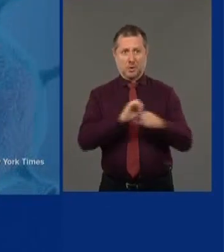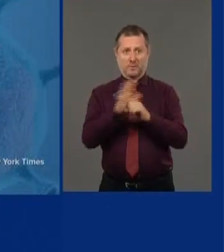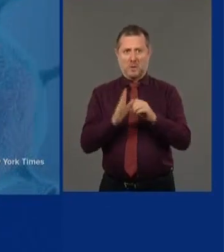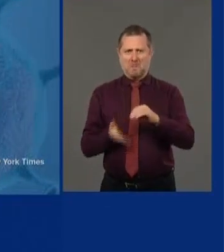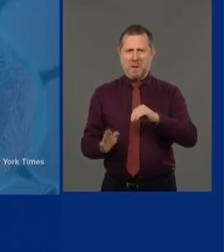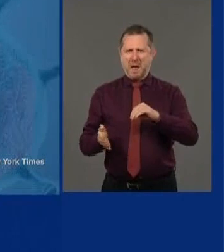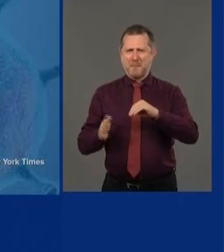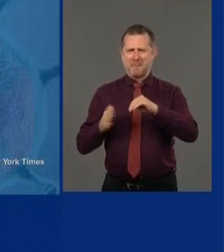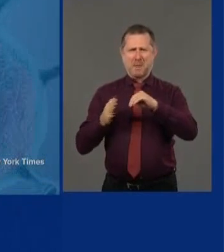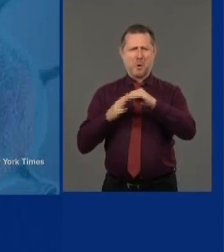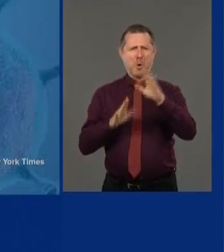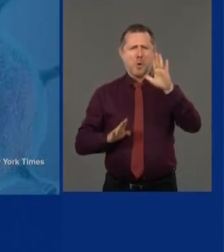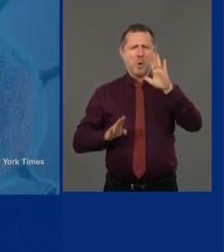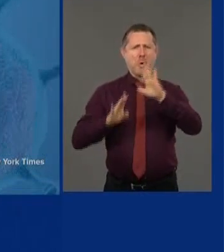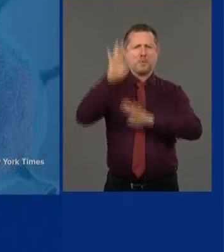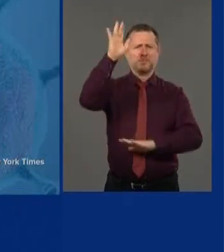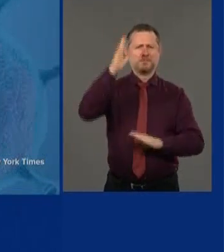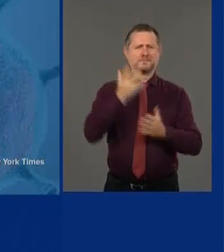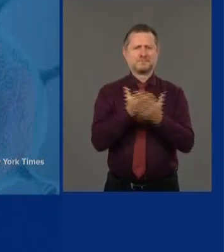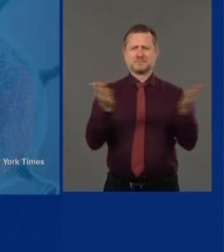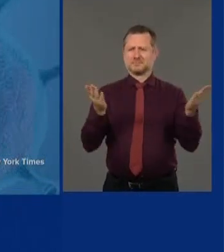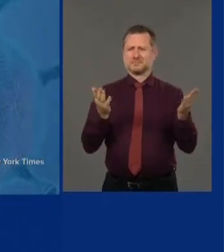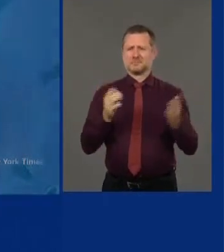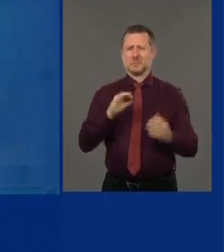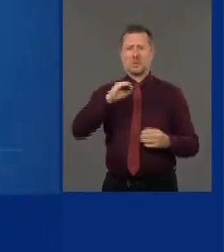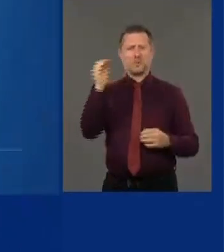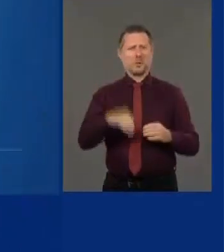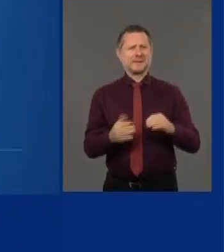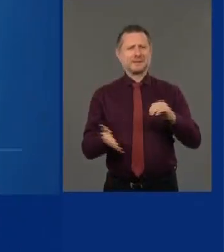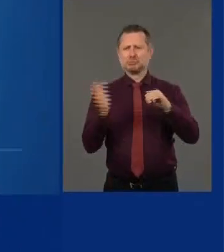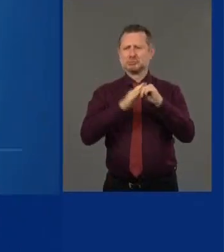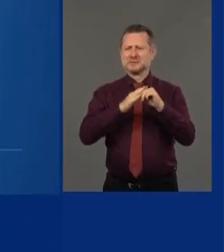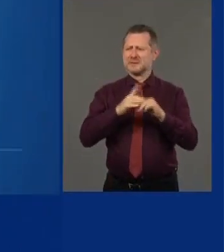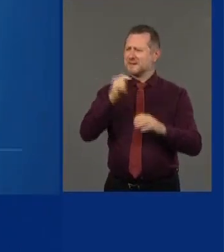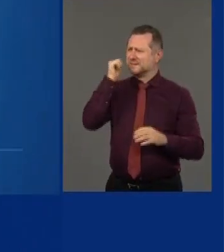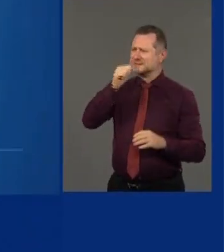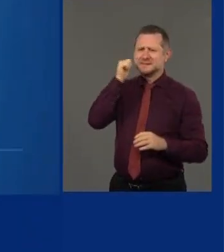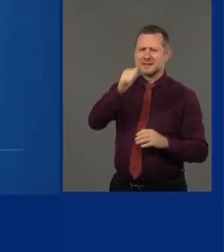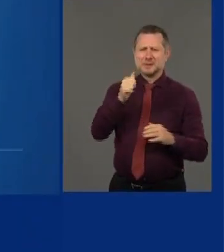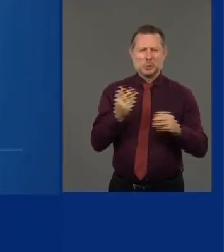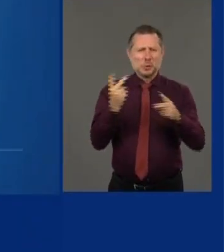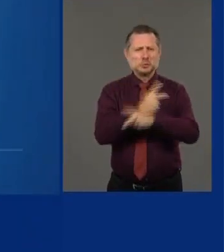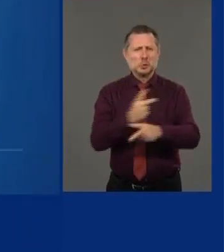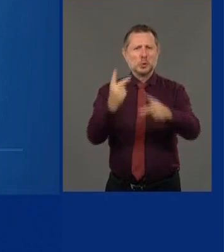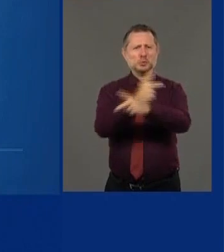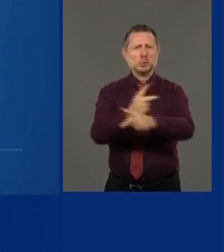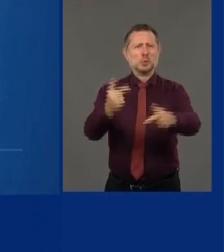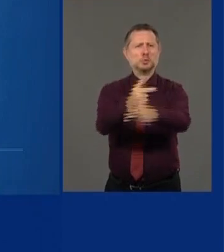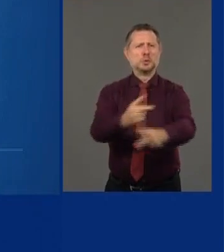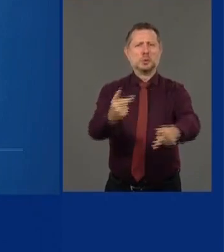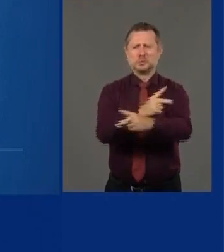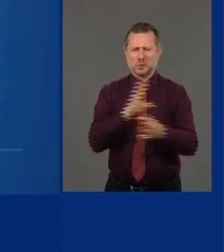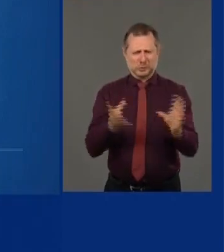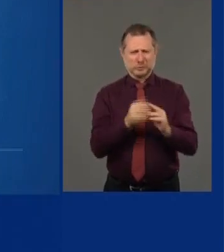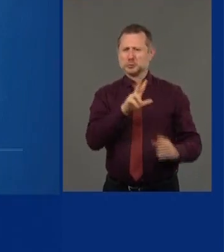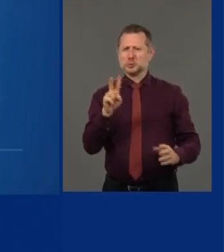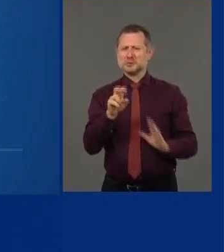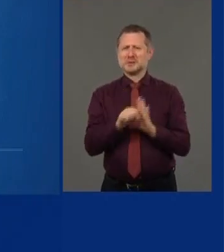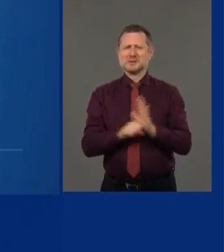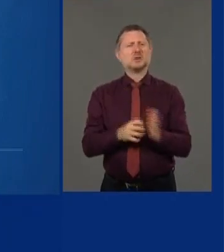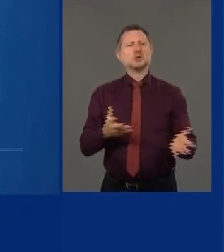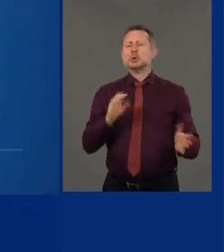states across the nation. The rate of increase is only getting worse. And a number of excuses have